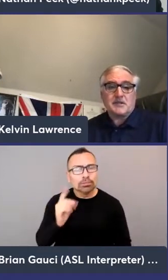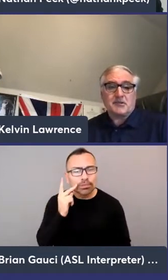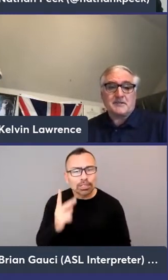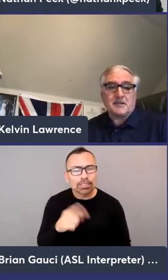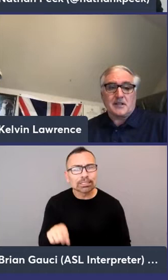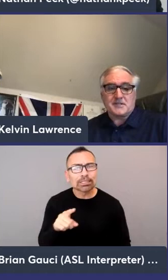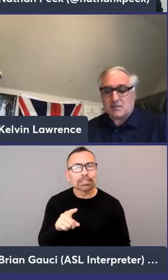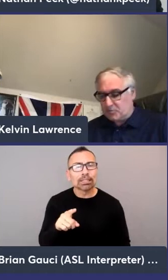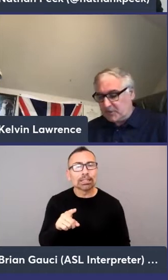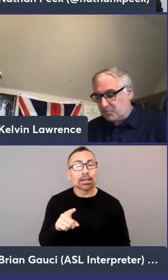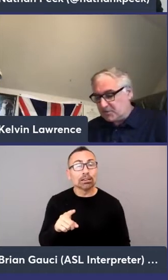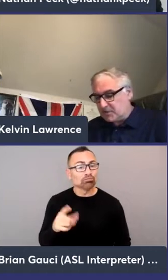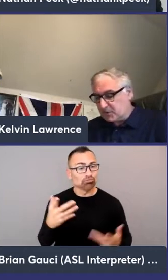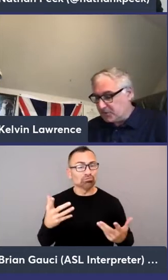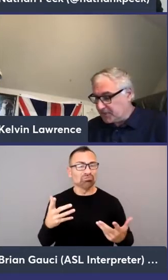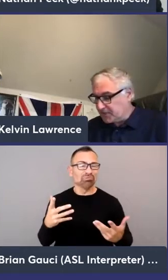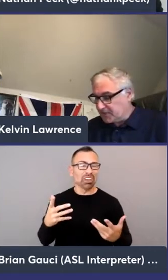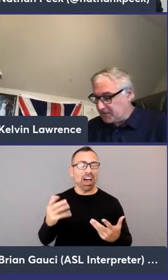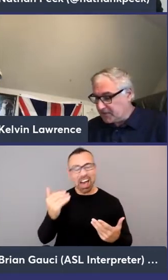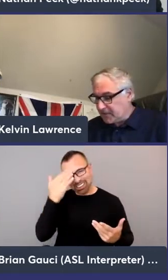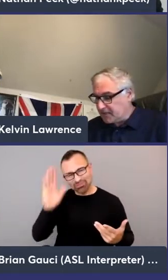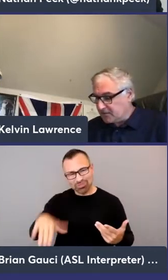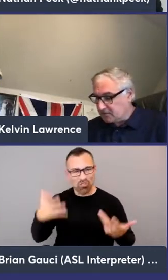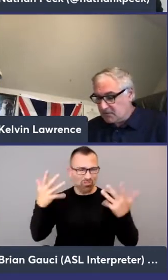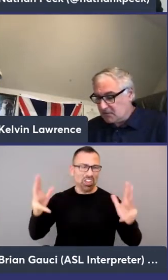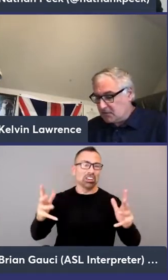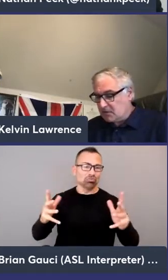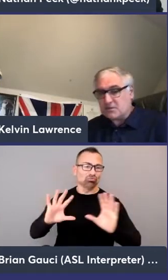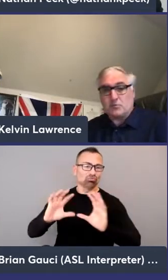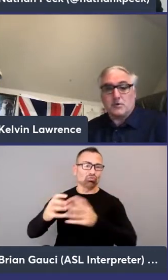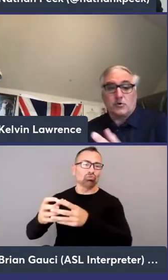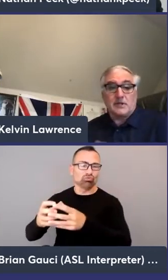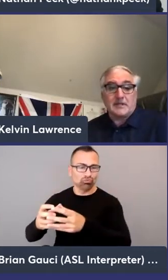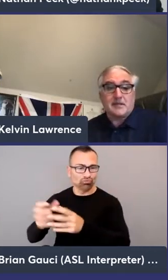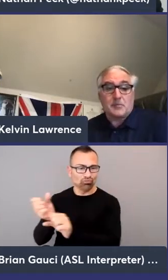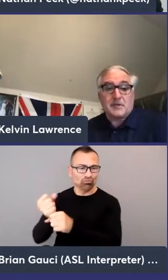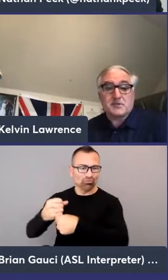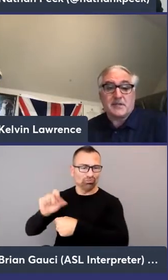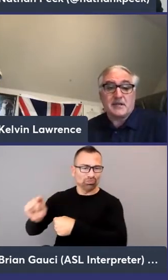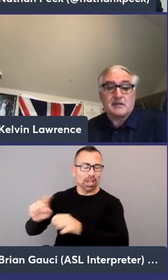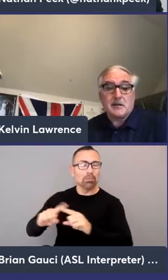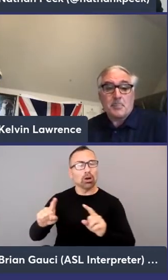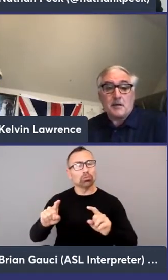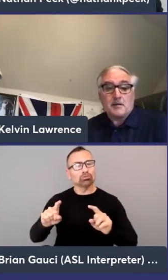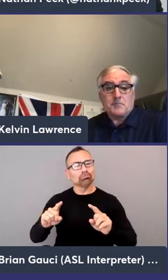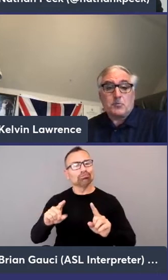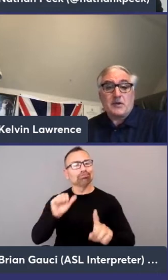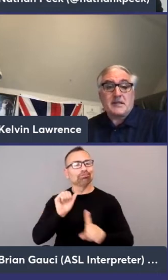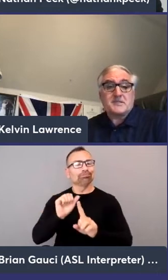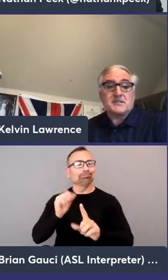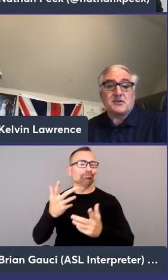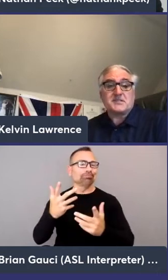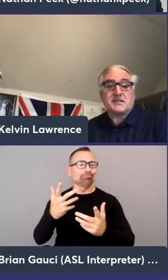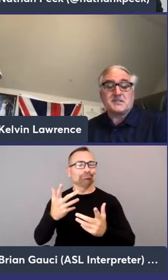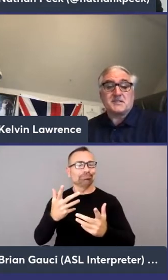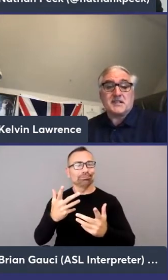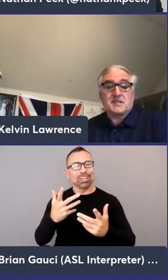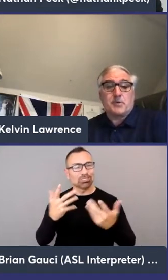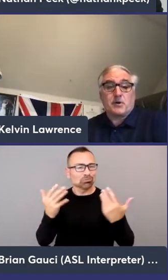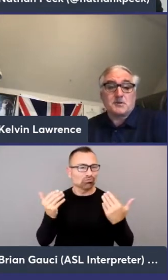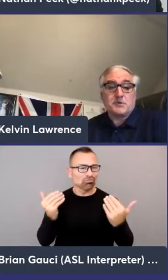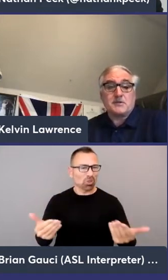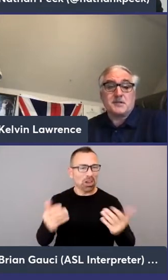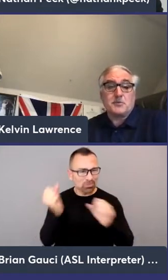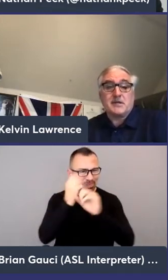then I already created the cluster, but we can pretend we're doing it again. And so we'll call it AWS on air. But where it gets interesting is this